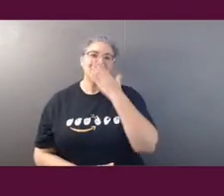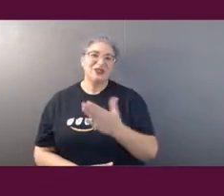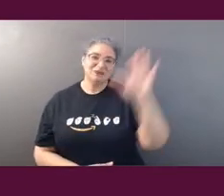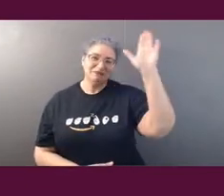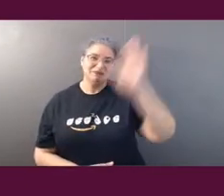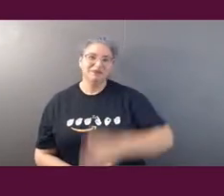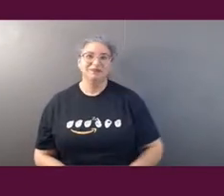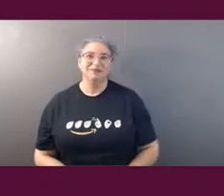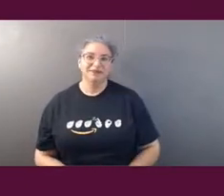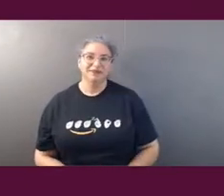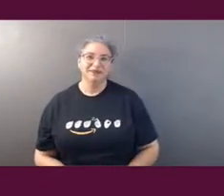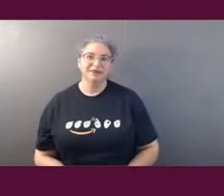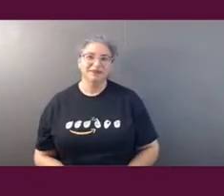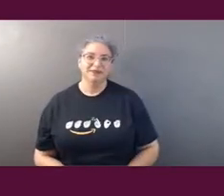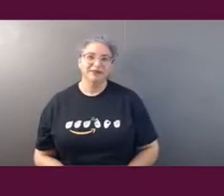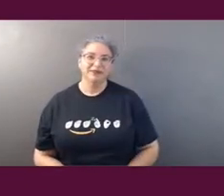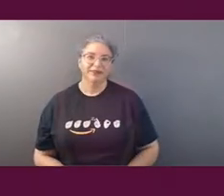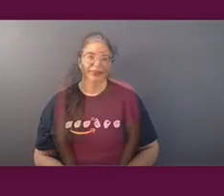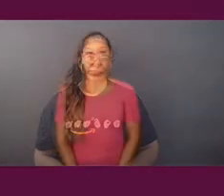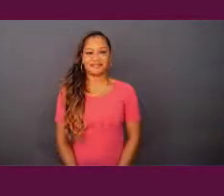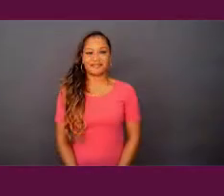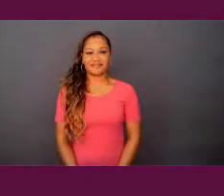studio.